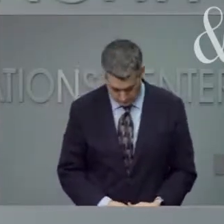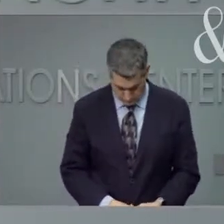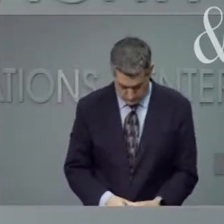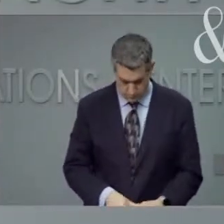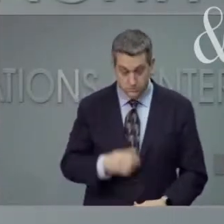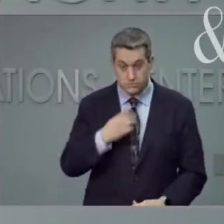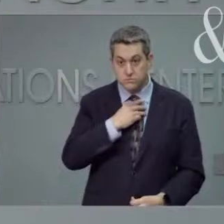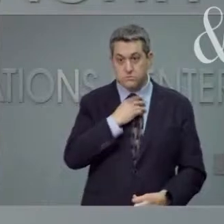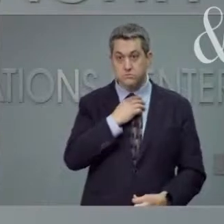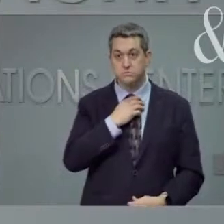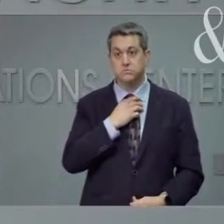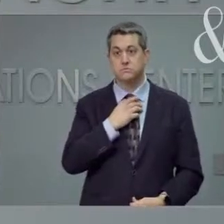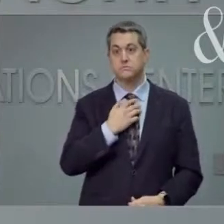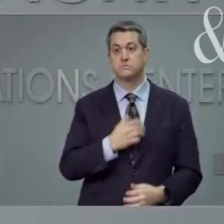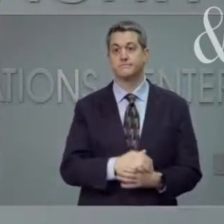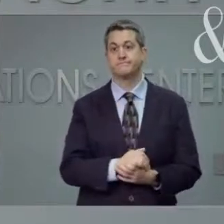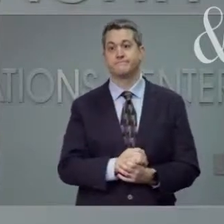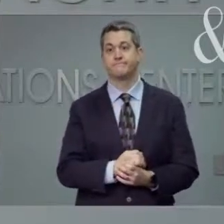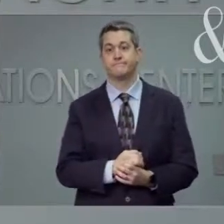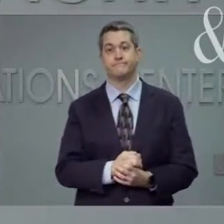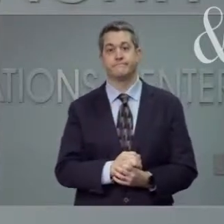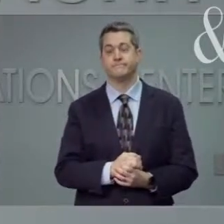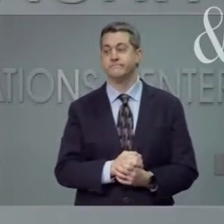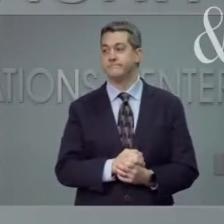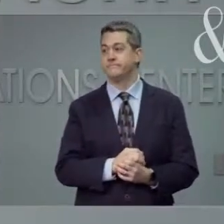Thanks. Next question, please.